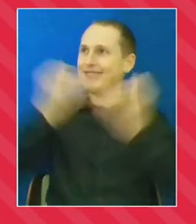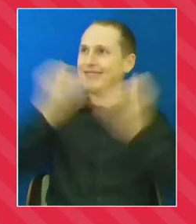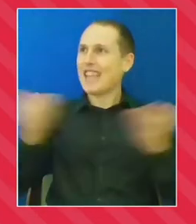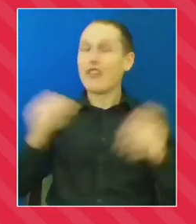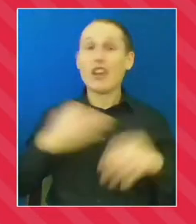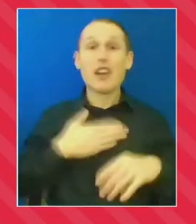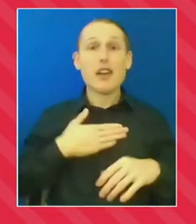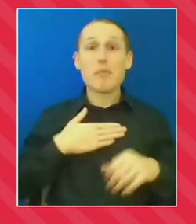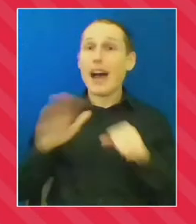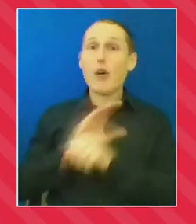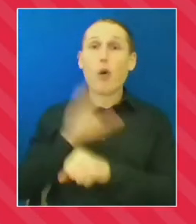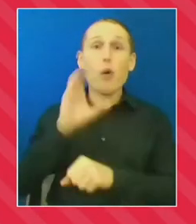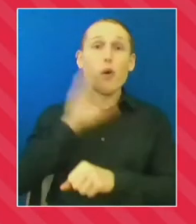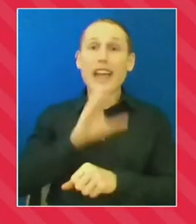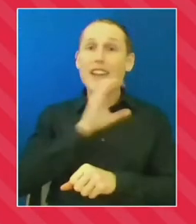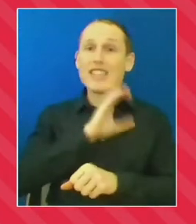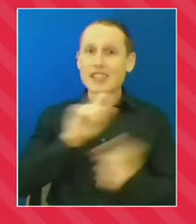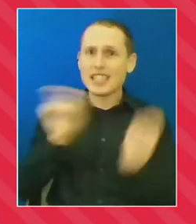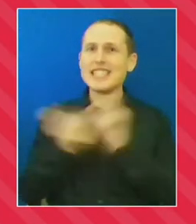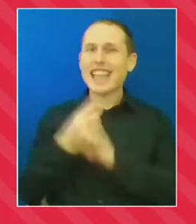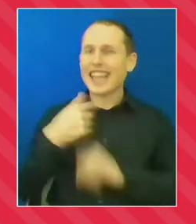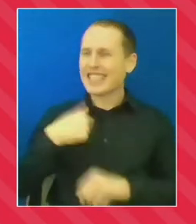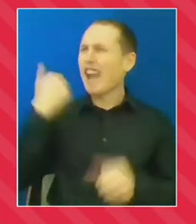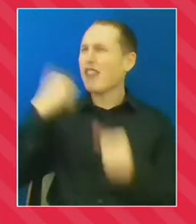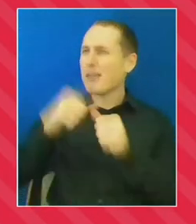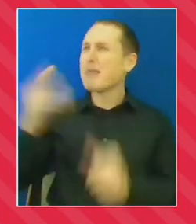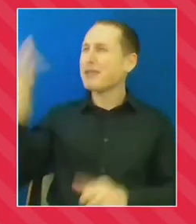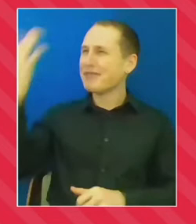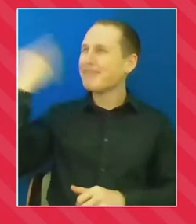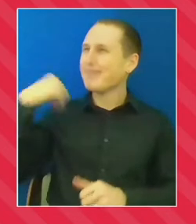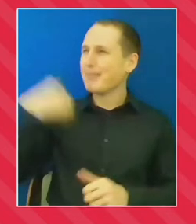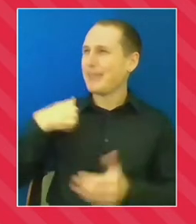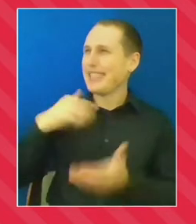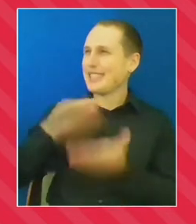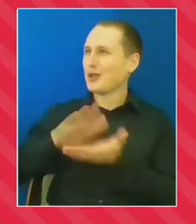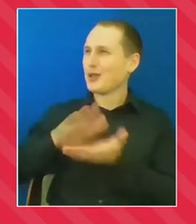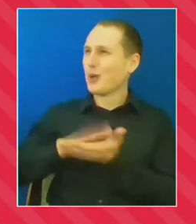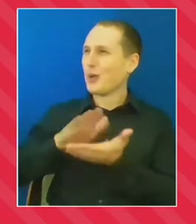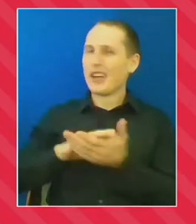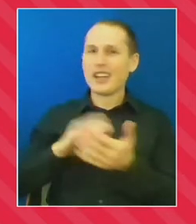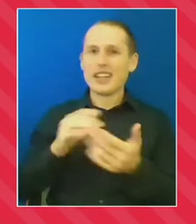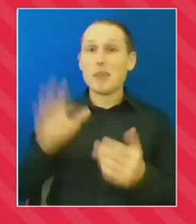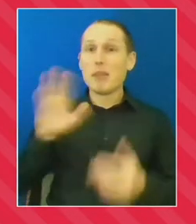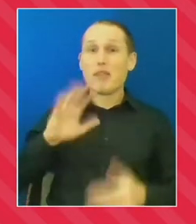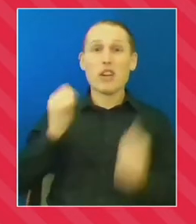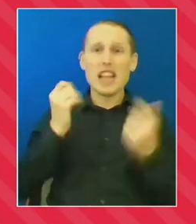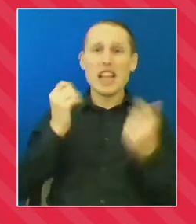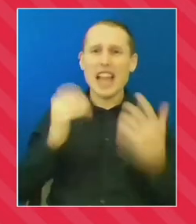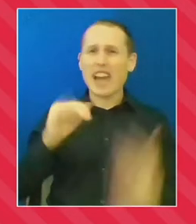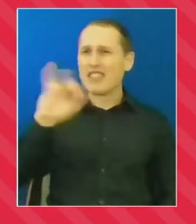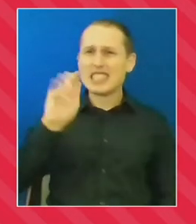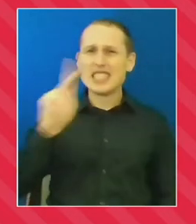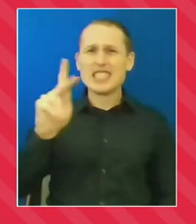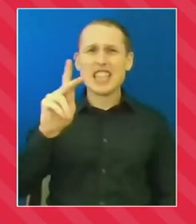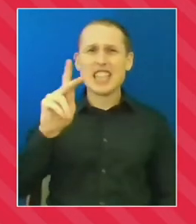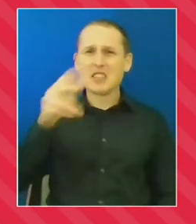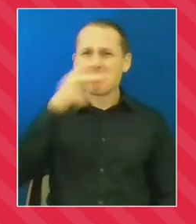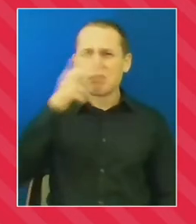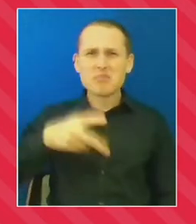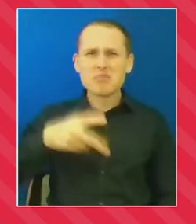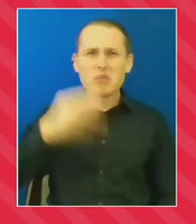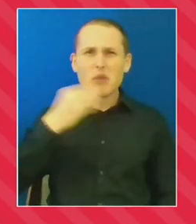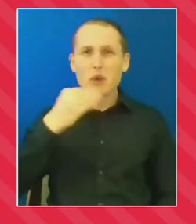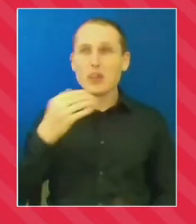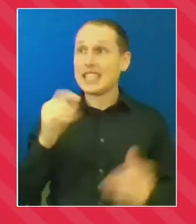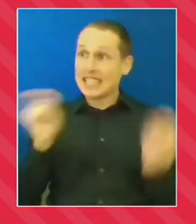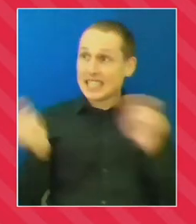changed. I remember it. She remembered it, that it went from a lot of junk food to having delicious meals. Mm-hmm. And she said, I never